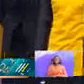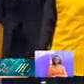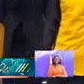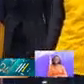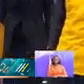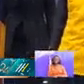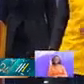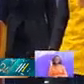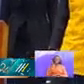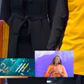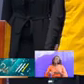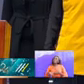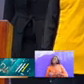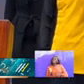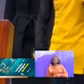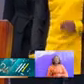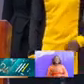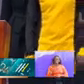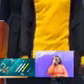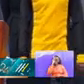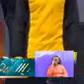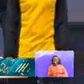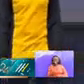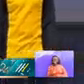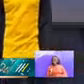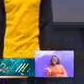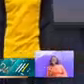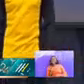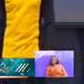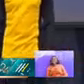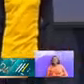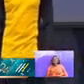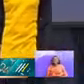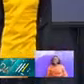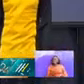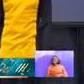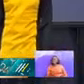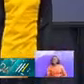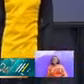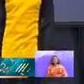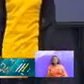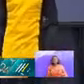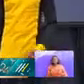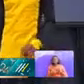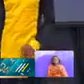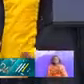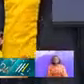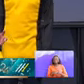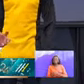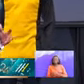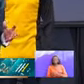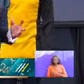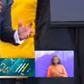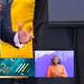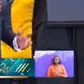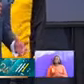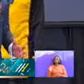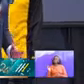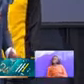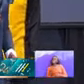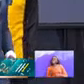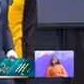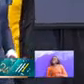fathers have done we can't achieve by Mysteries our generation is preaching in Greek and Hebrew but